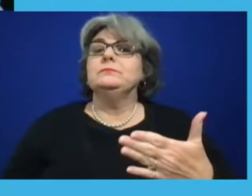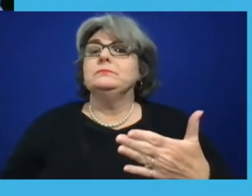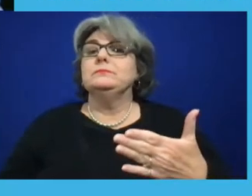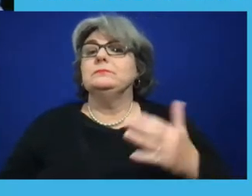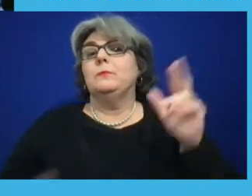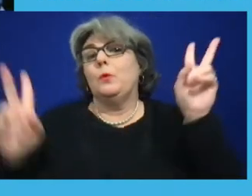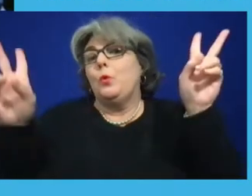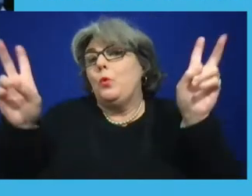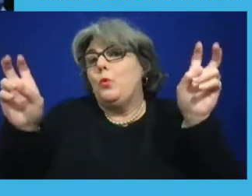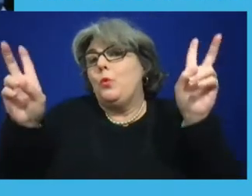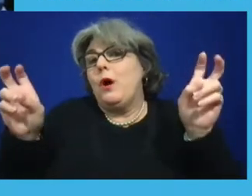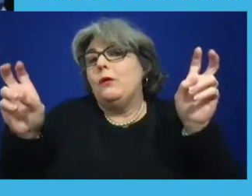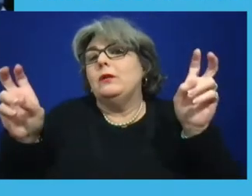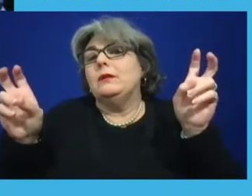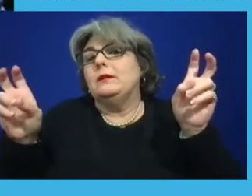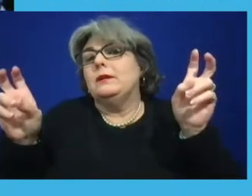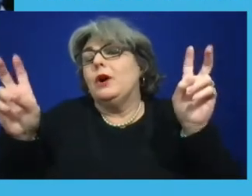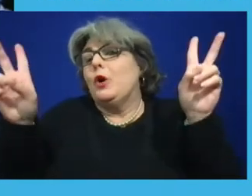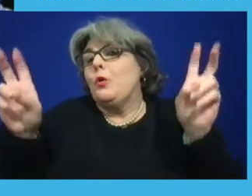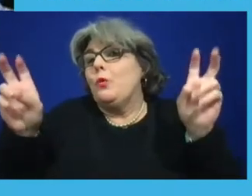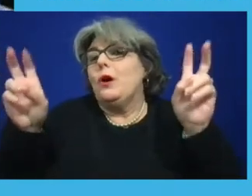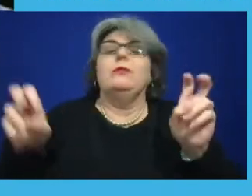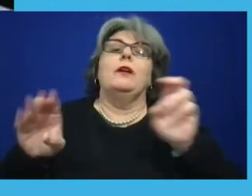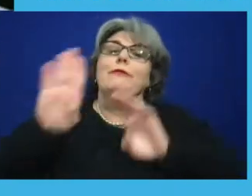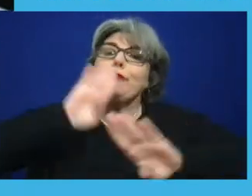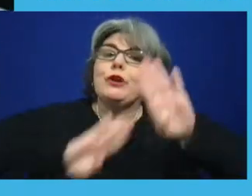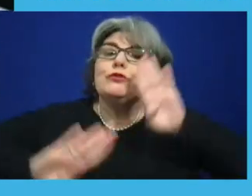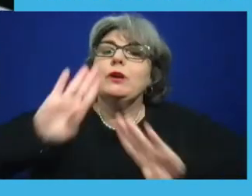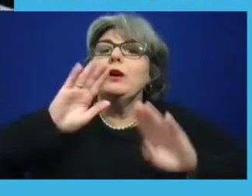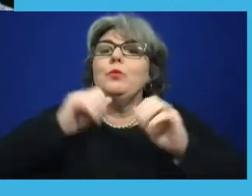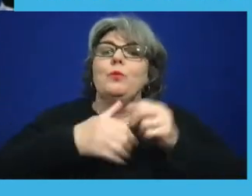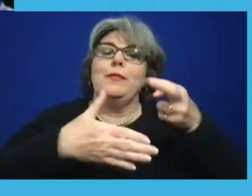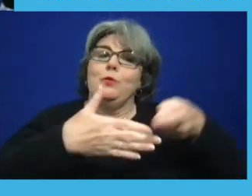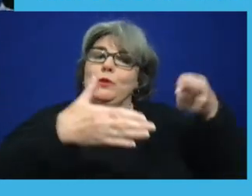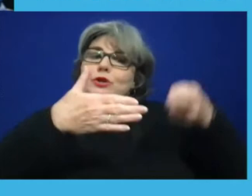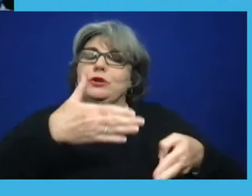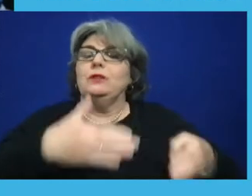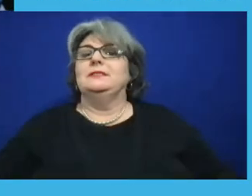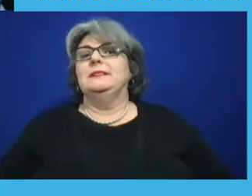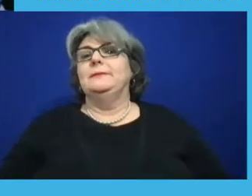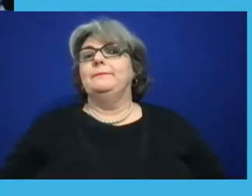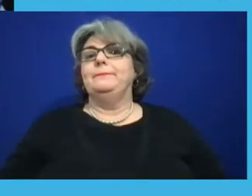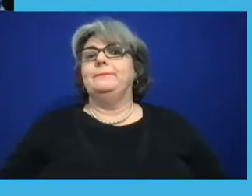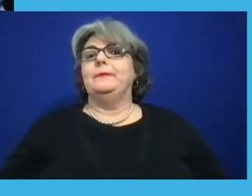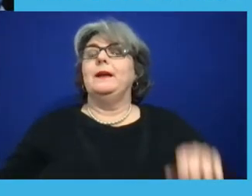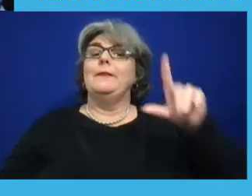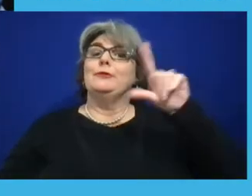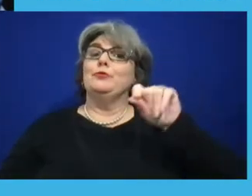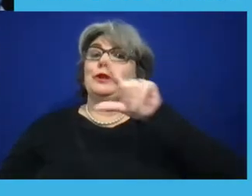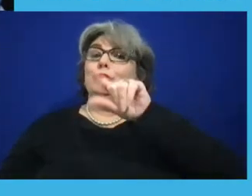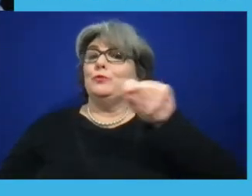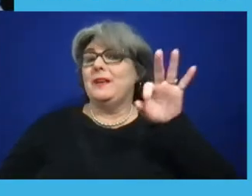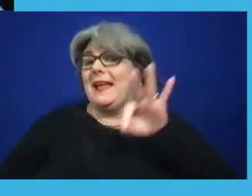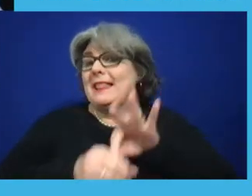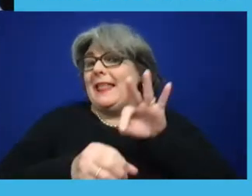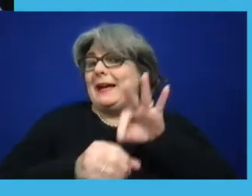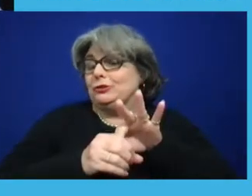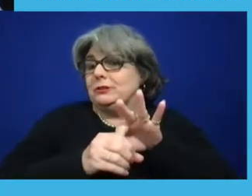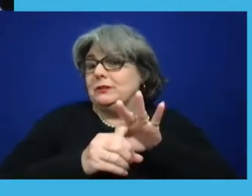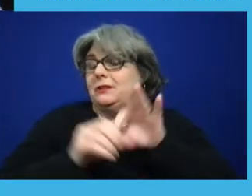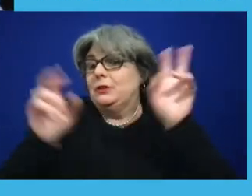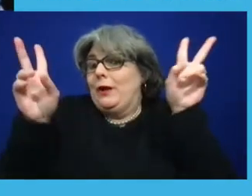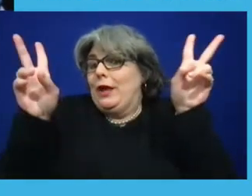And later on, he admitted he was, quote, I'm quoting here, frustrated with the